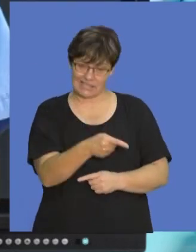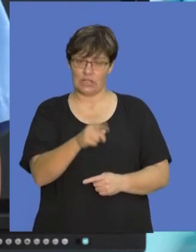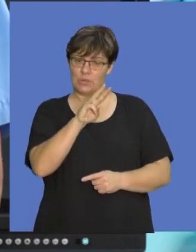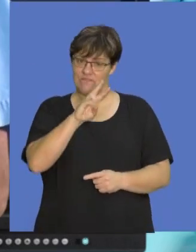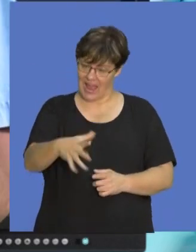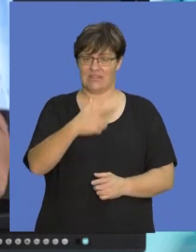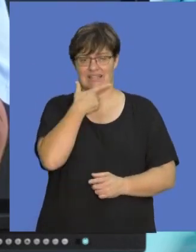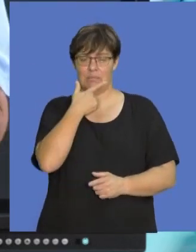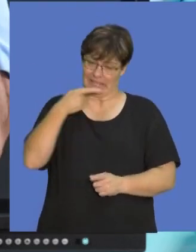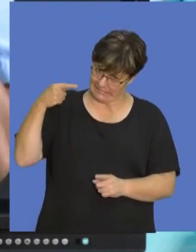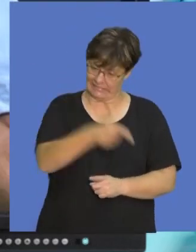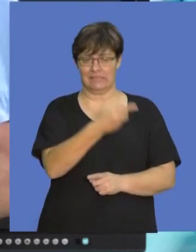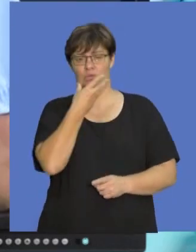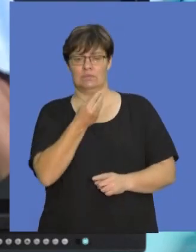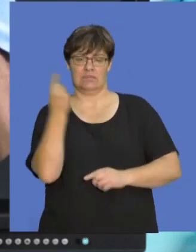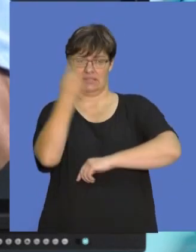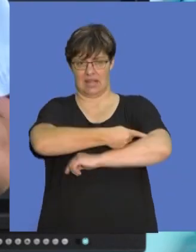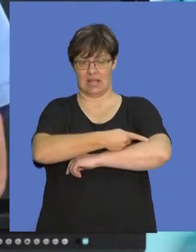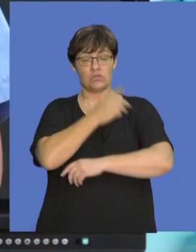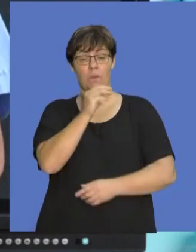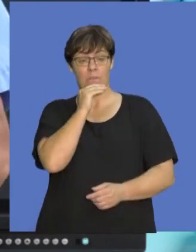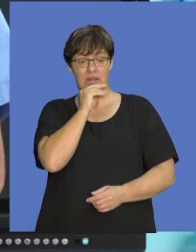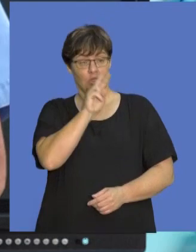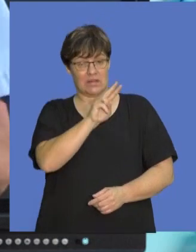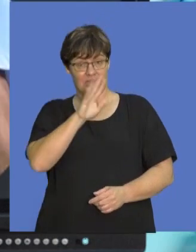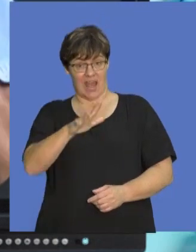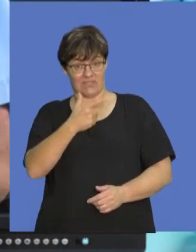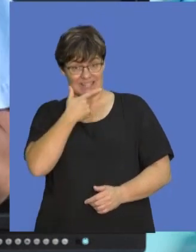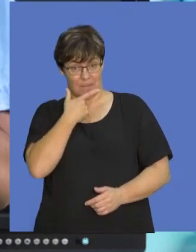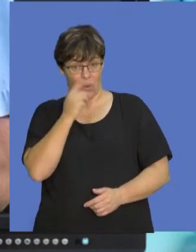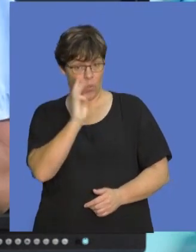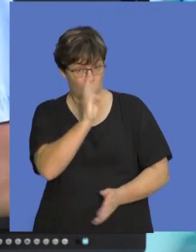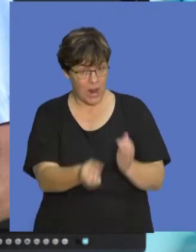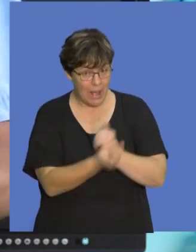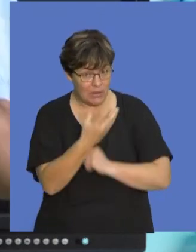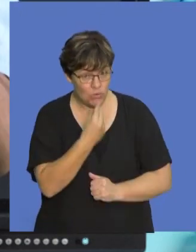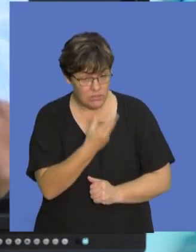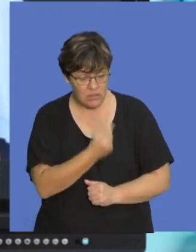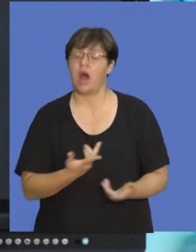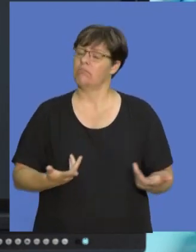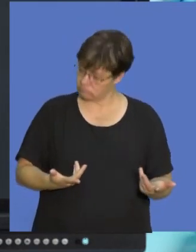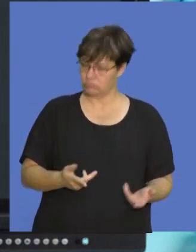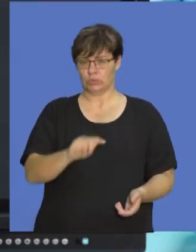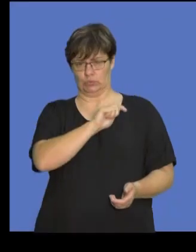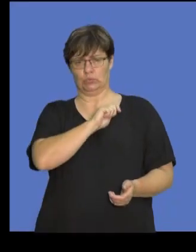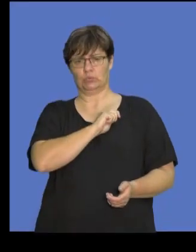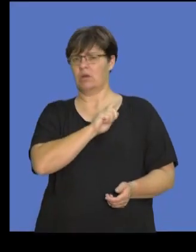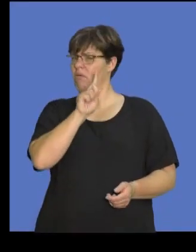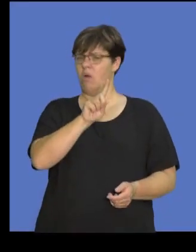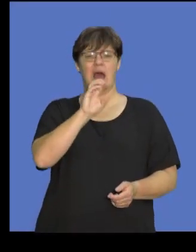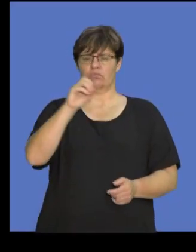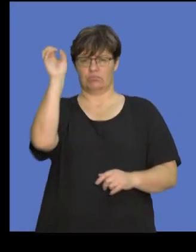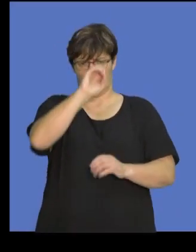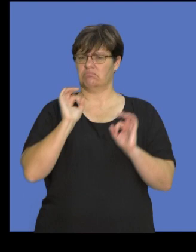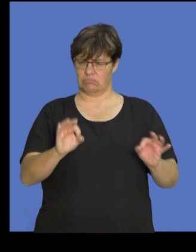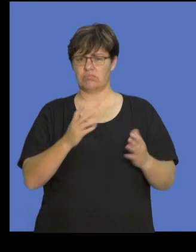that day. And so the probability of Christmas happening on the 25th of December is going to be said, yes, it's